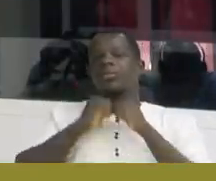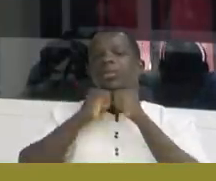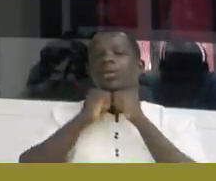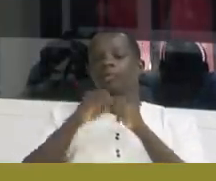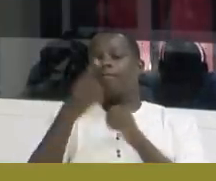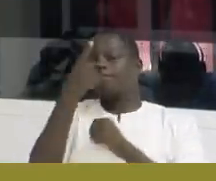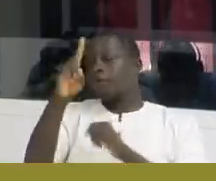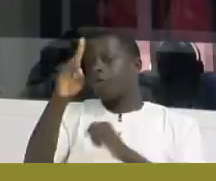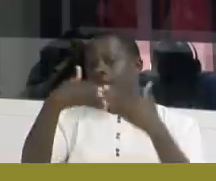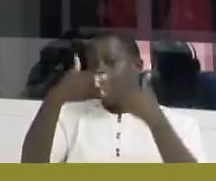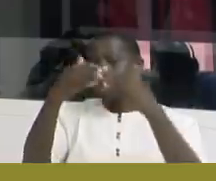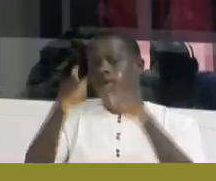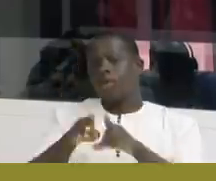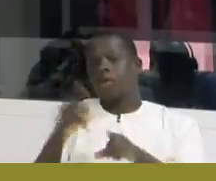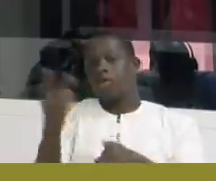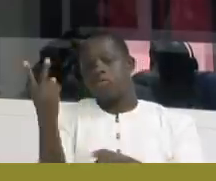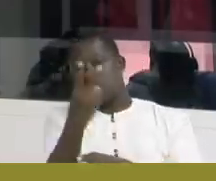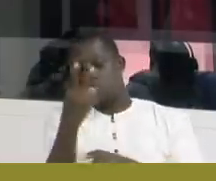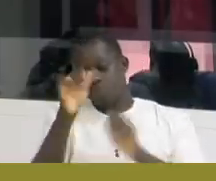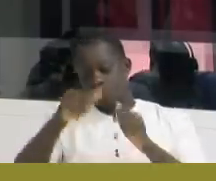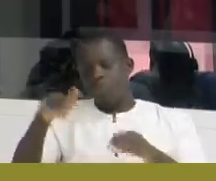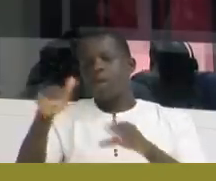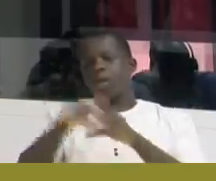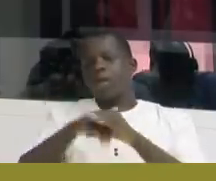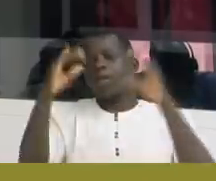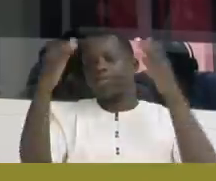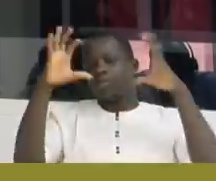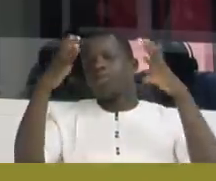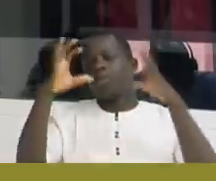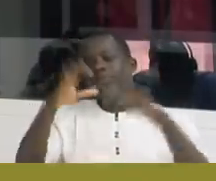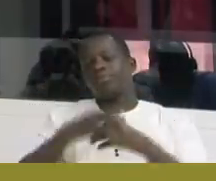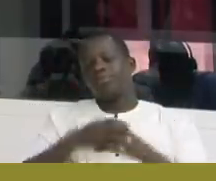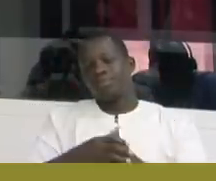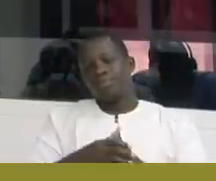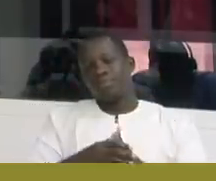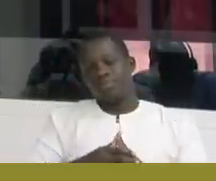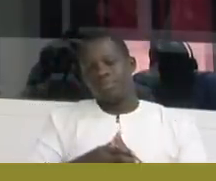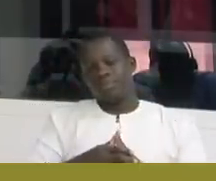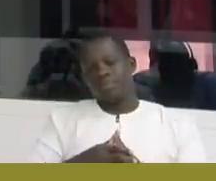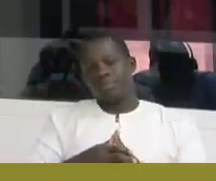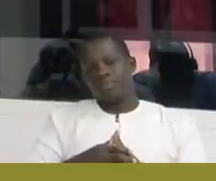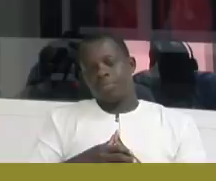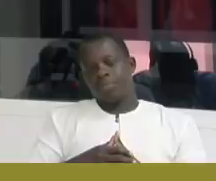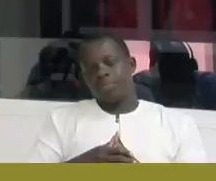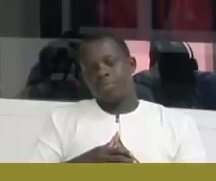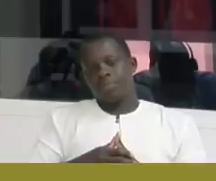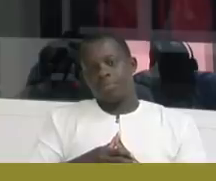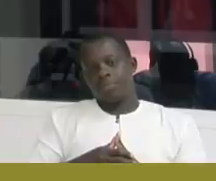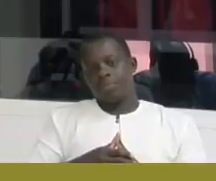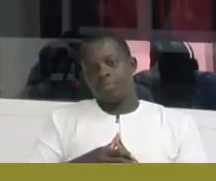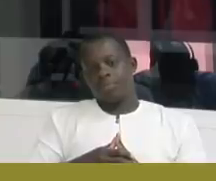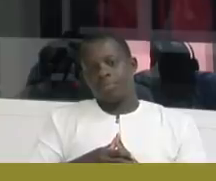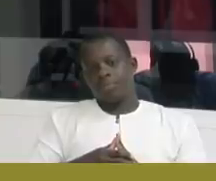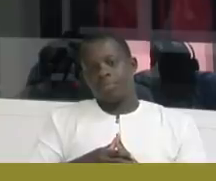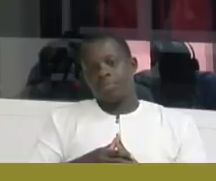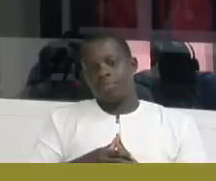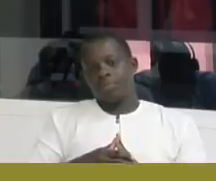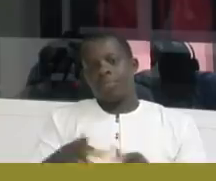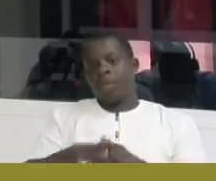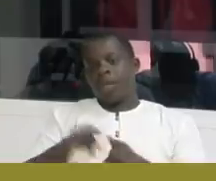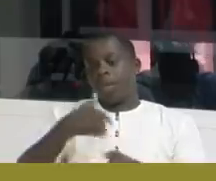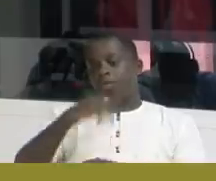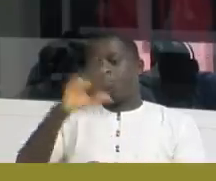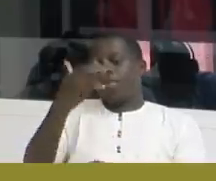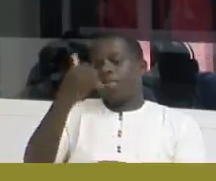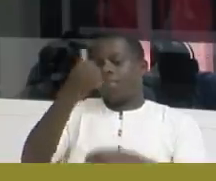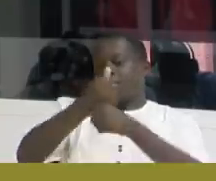and both of you would be in trouble. I will break that down into pieces